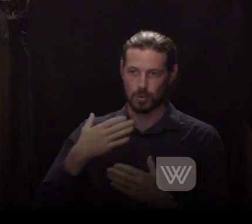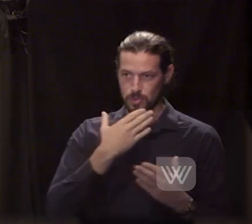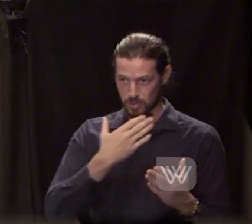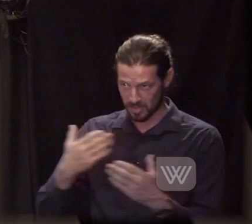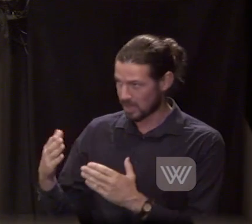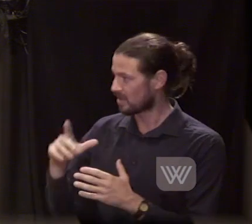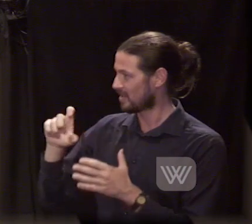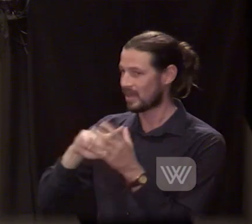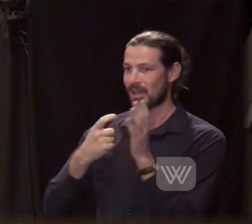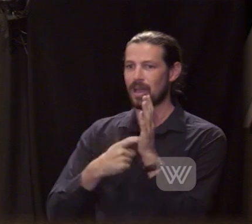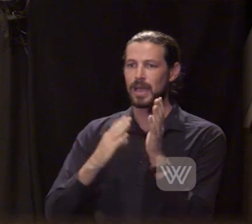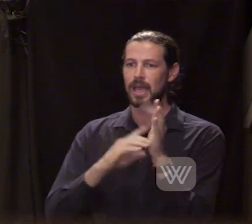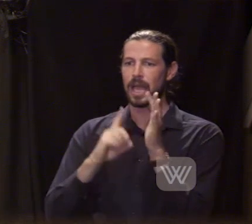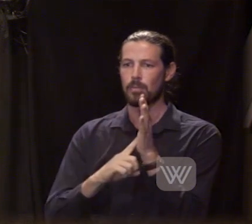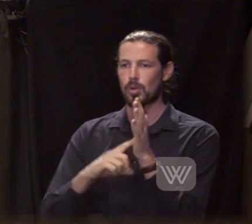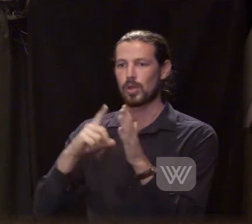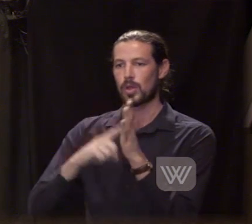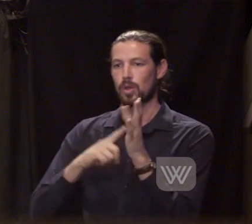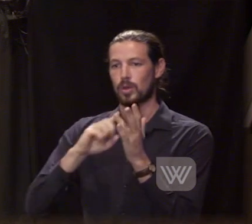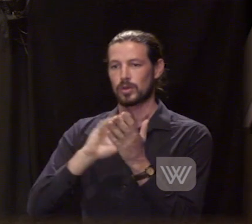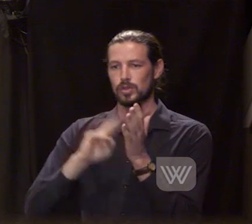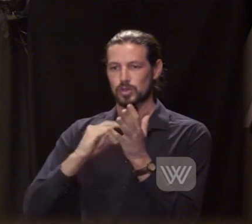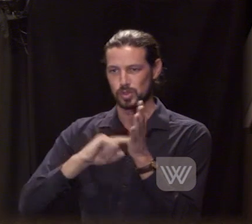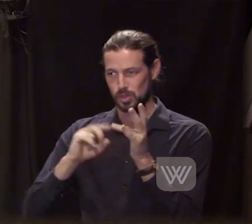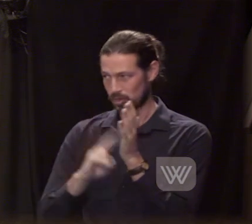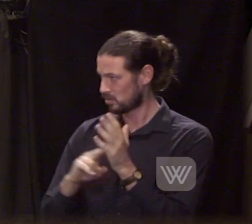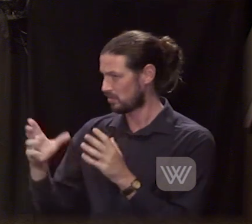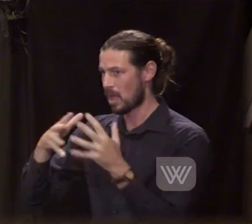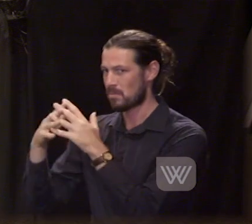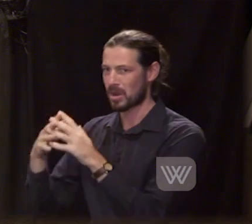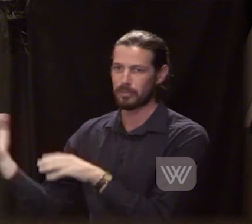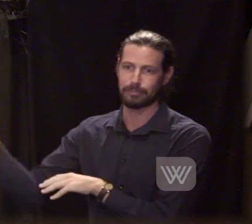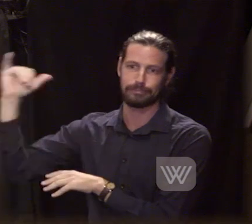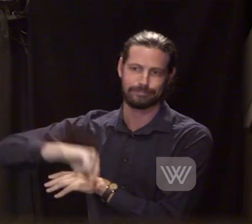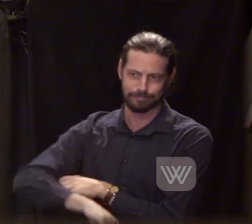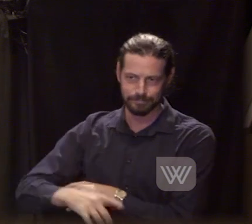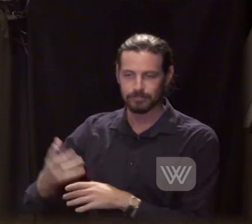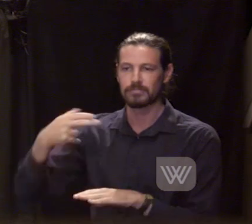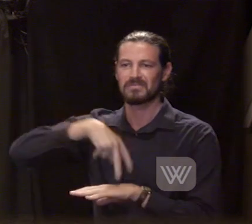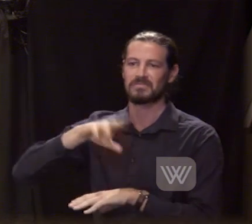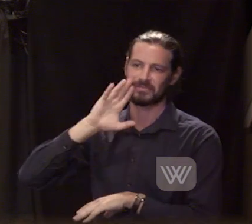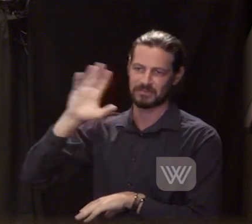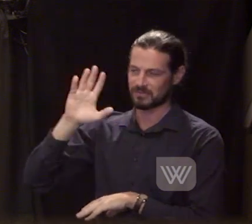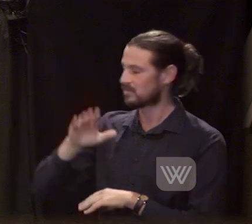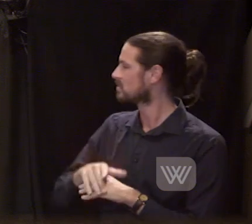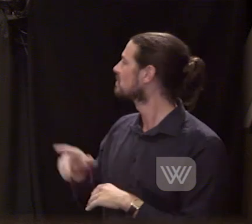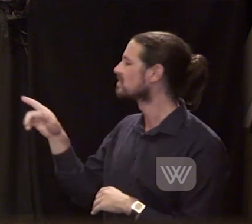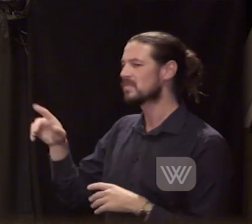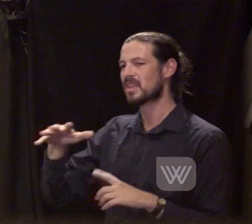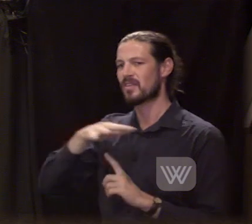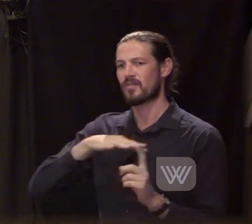guest, Carmel Johnston, for coming all the way from the States to speak with us this evening. Carmel's an